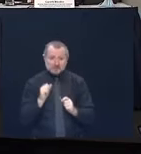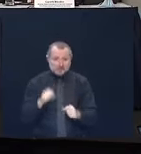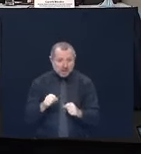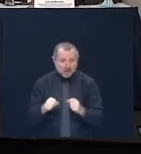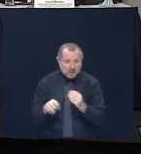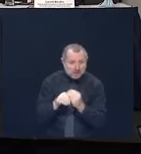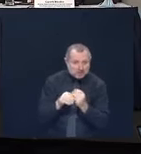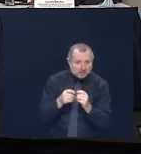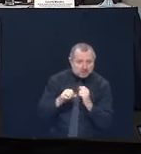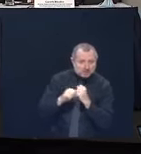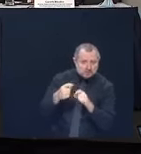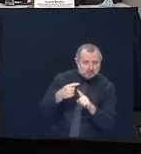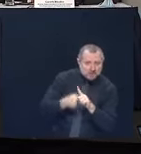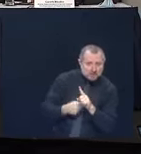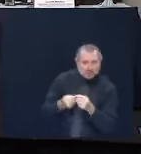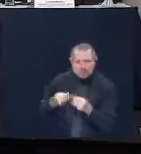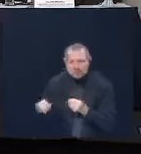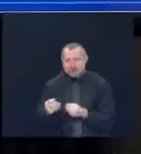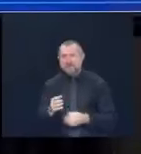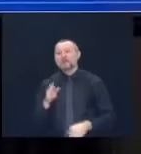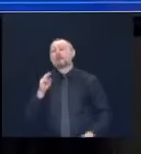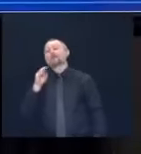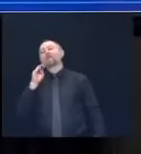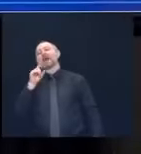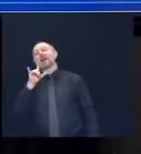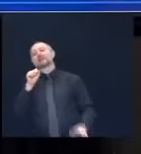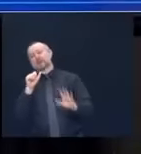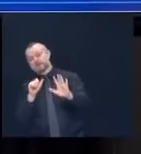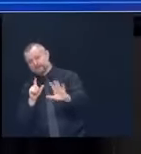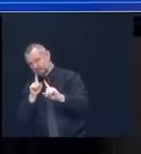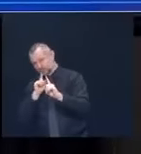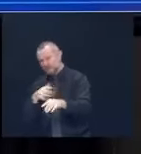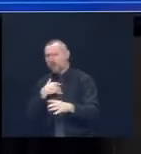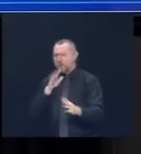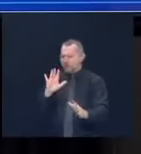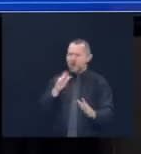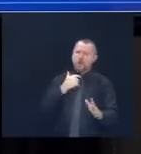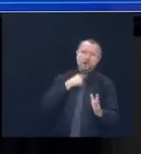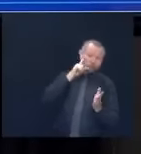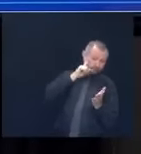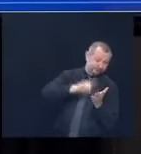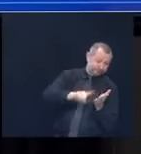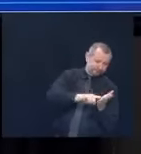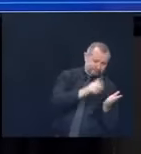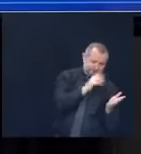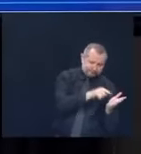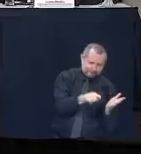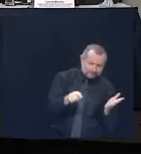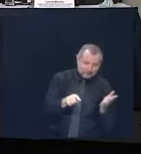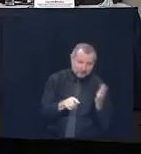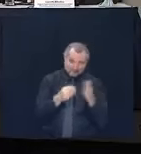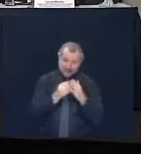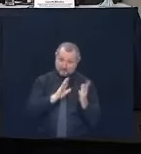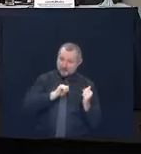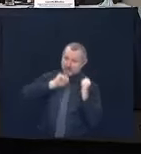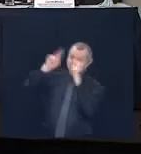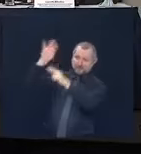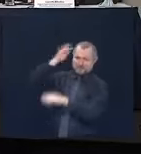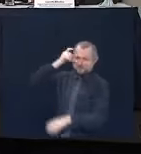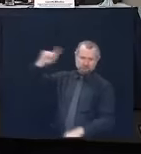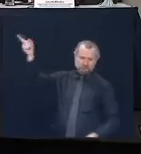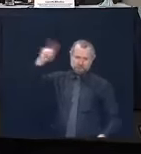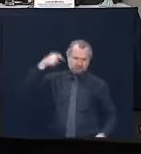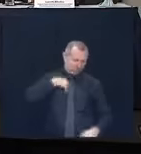something that we're looking at and we're consulting with the legislative leaders on, but no money will be returned to the federal government. We will spend all of that money. Did you have a question?